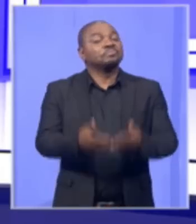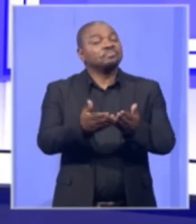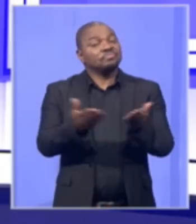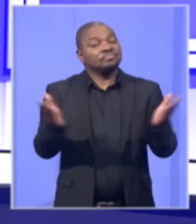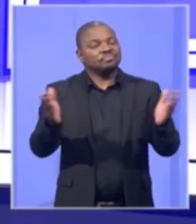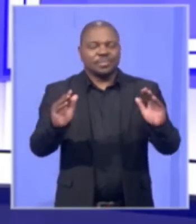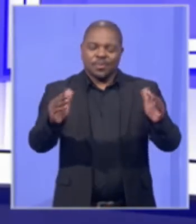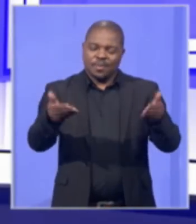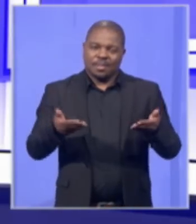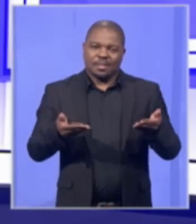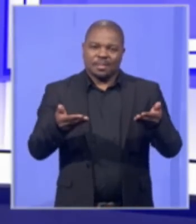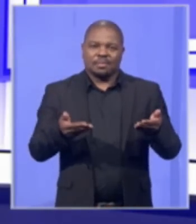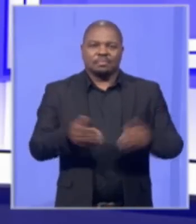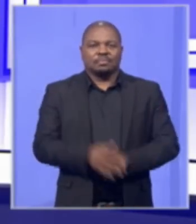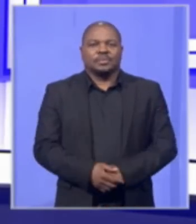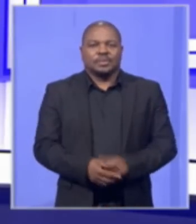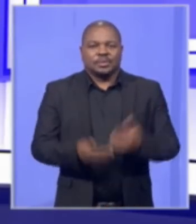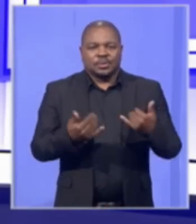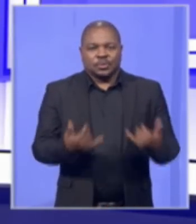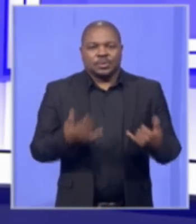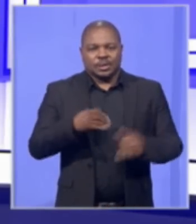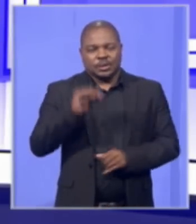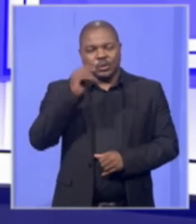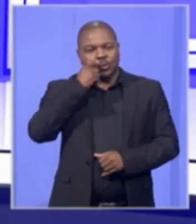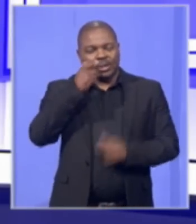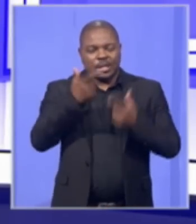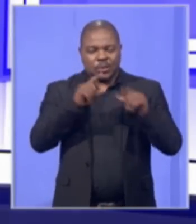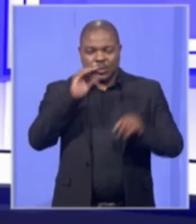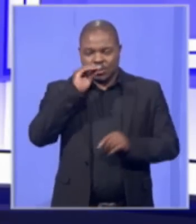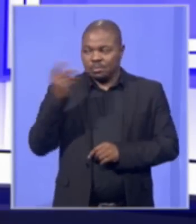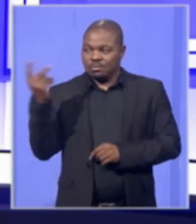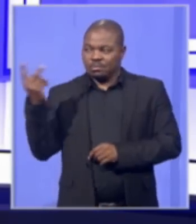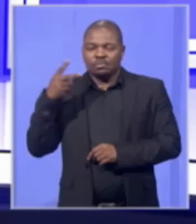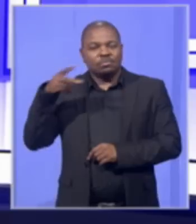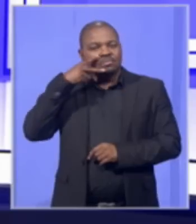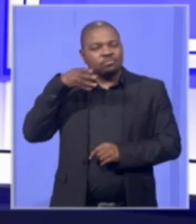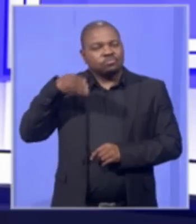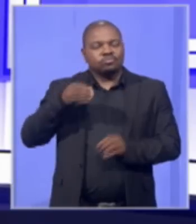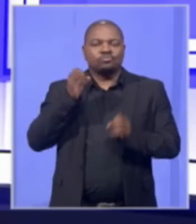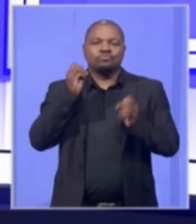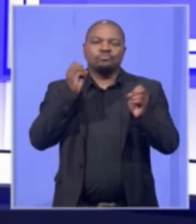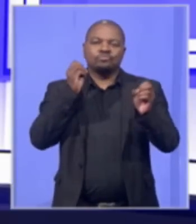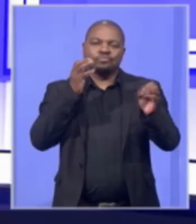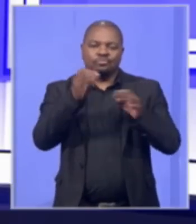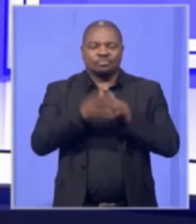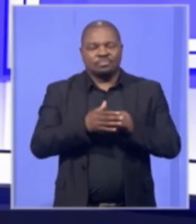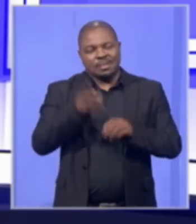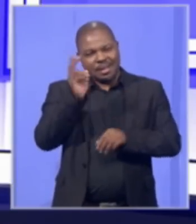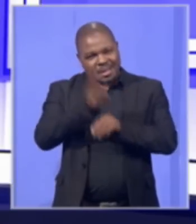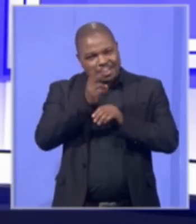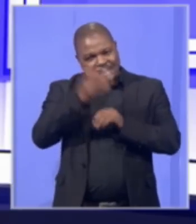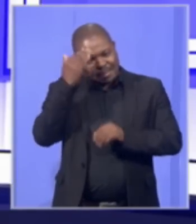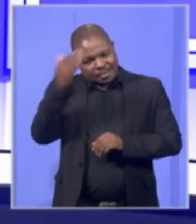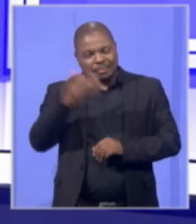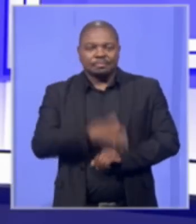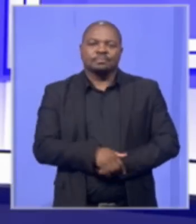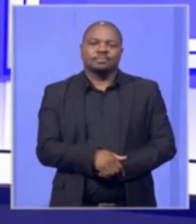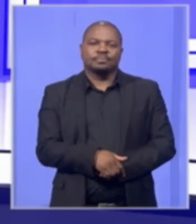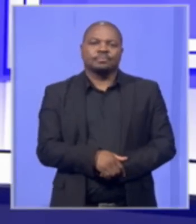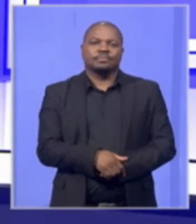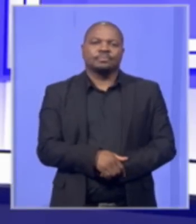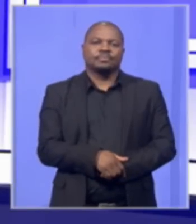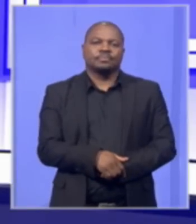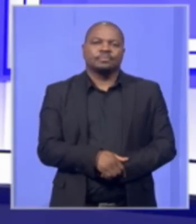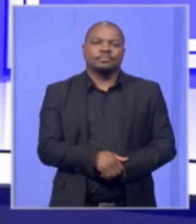Mothoetso wa mogwetse mo kgasong ya dikgang tsa Setswana kgetsetsie ke tshwaraganetse le Augustine Letlalo mo dimegafele.